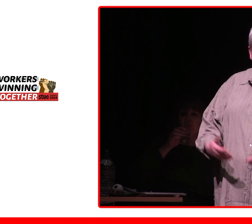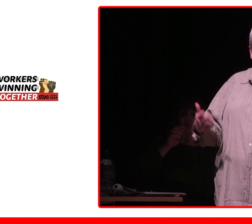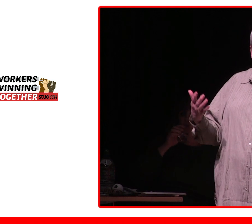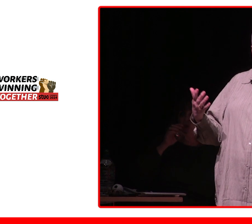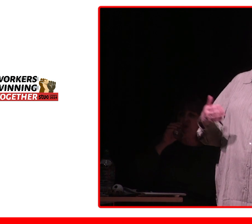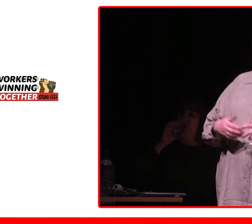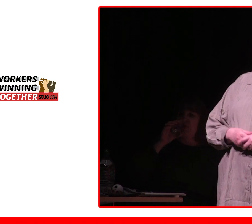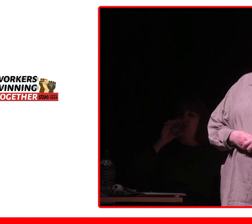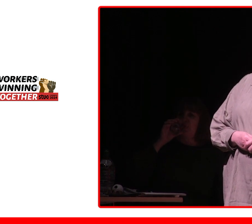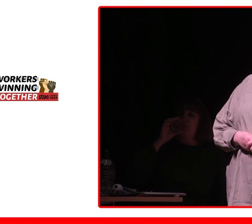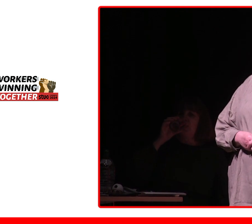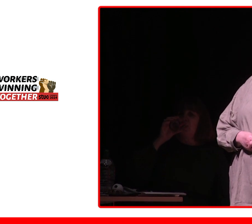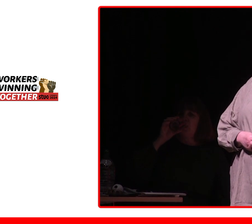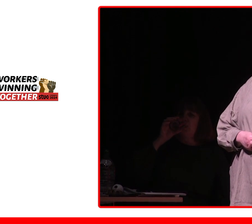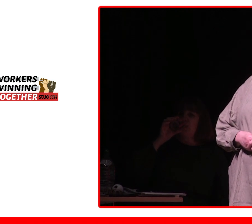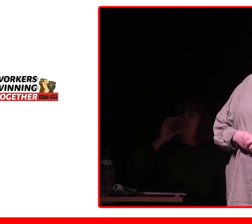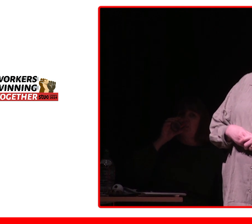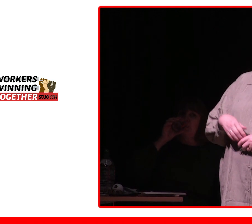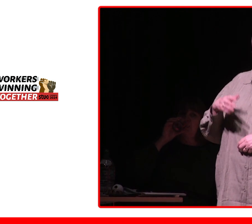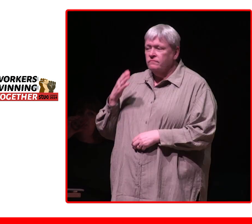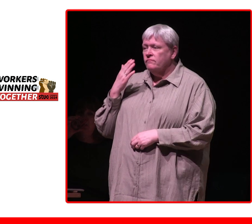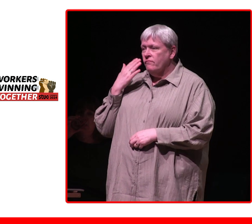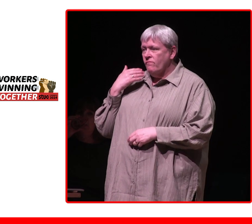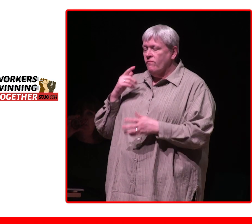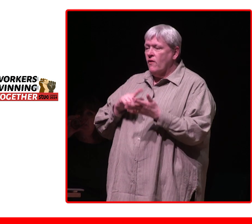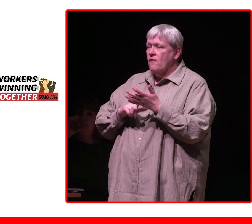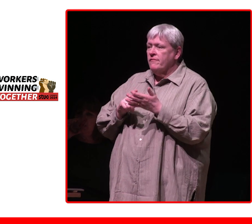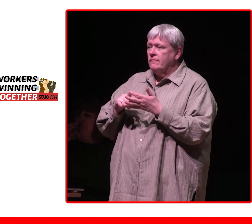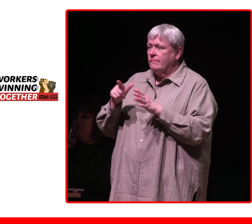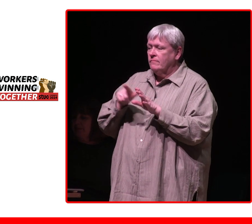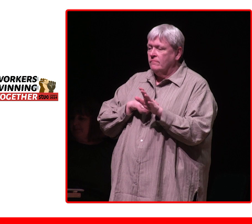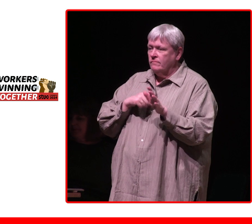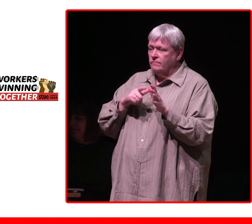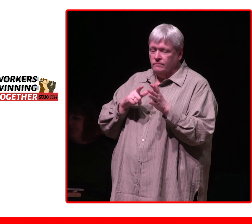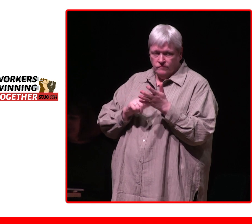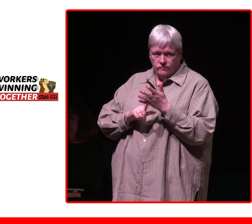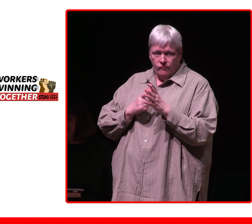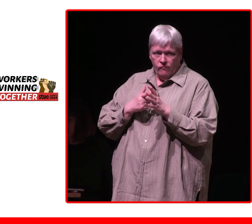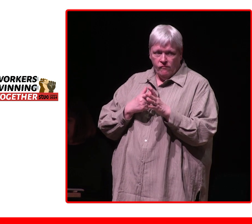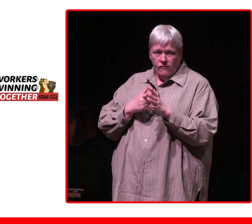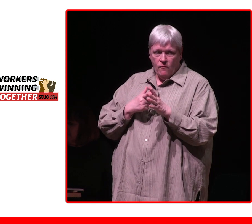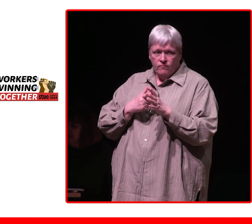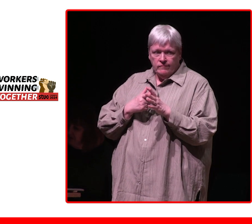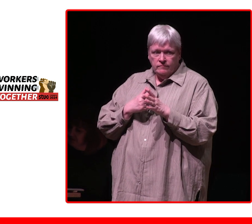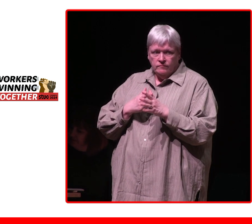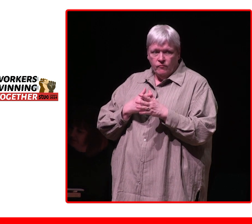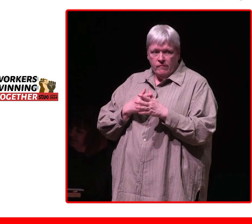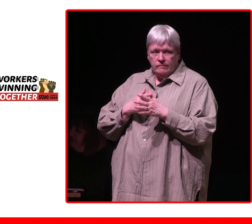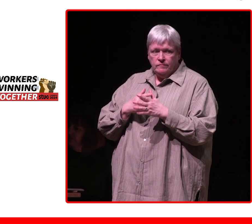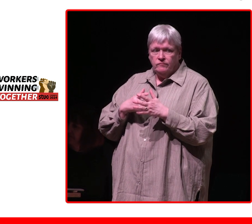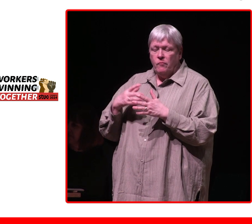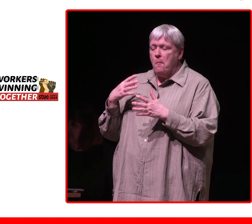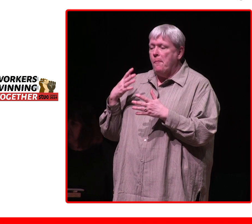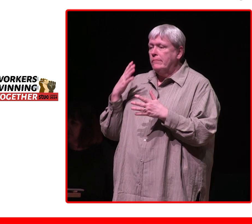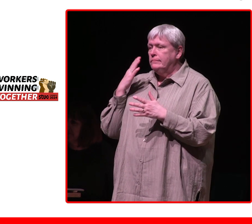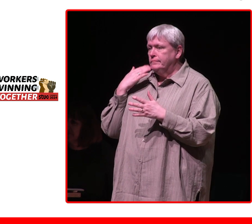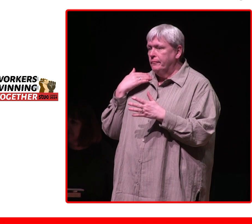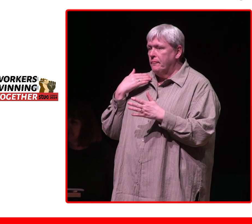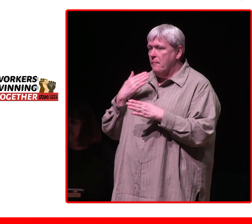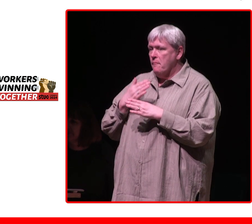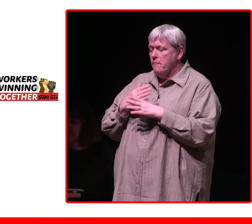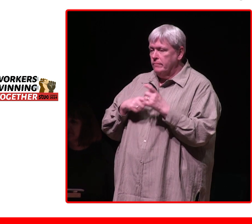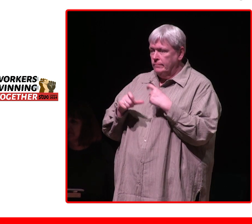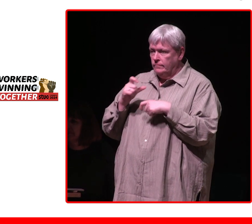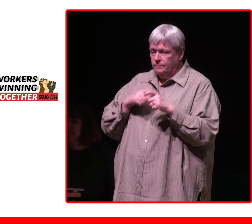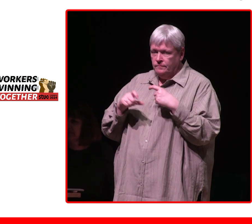Congress, Black Worker, Lael Roxanne Hill, on behalf of the STUC Black Workers Conference, we remit to the